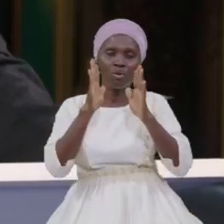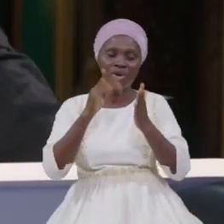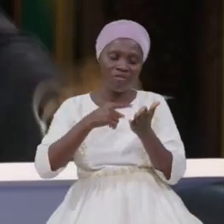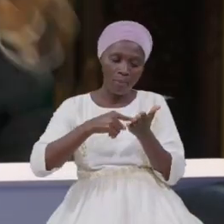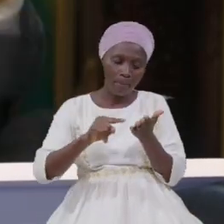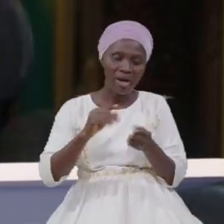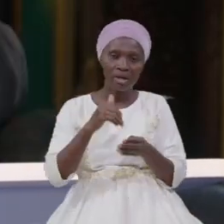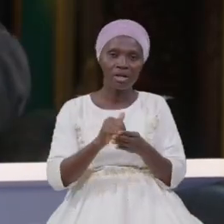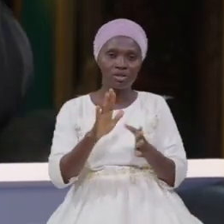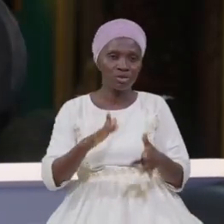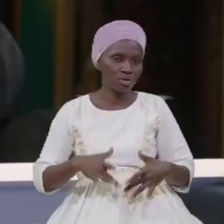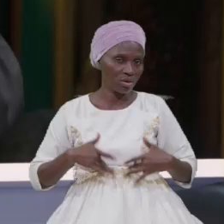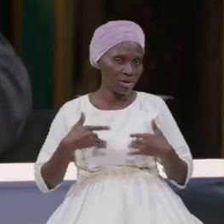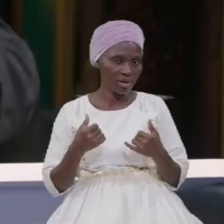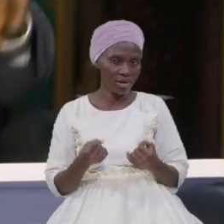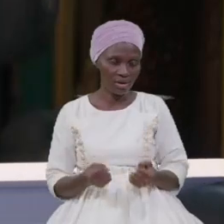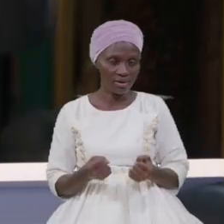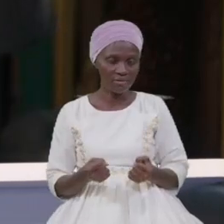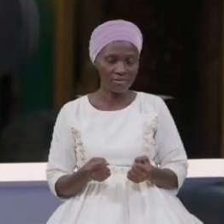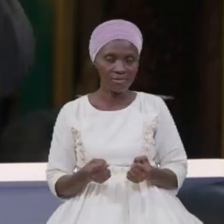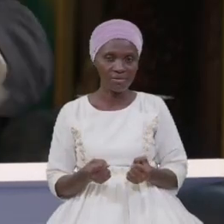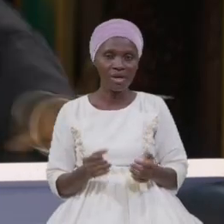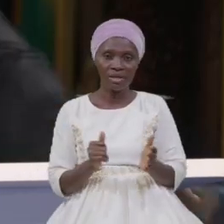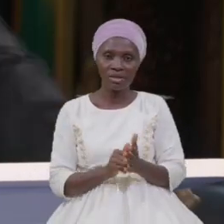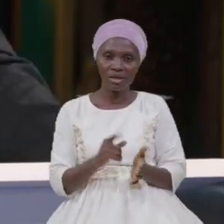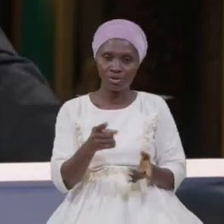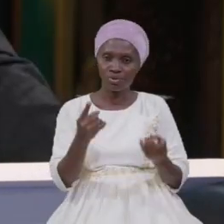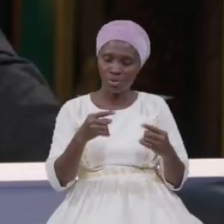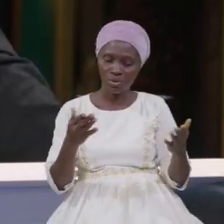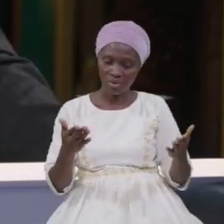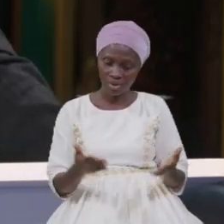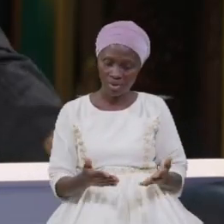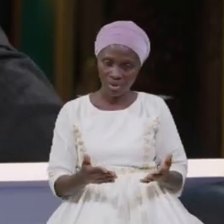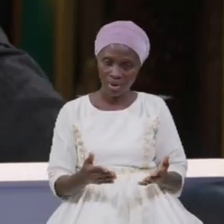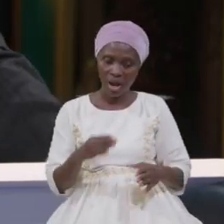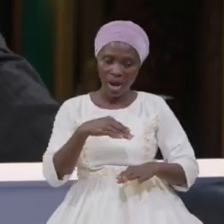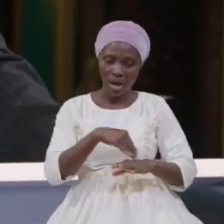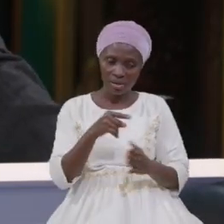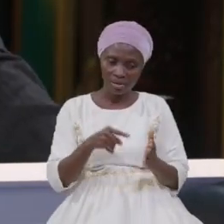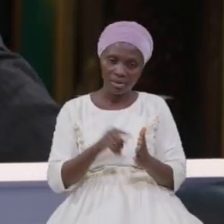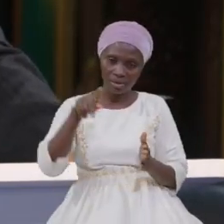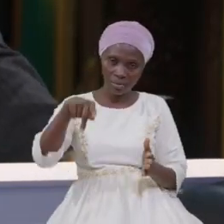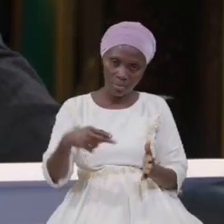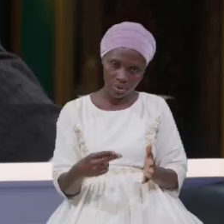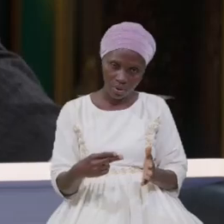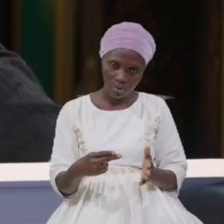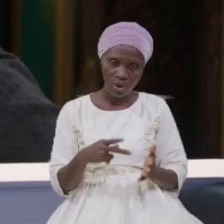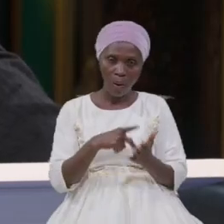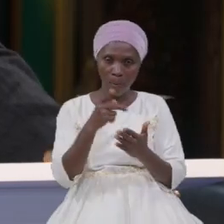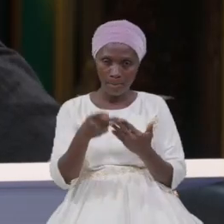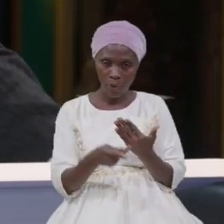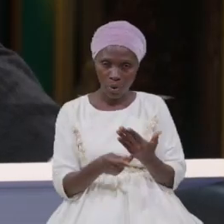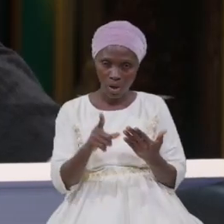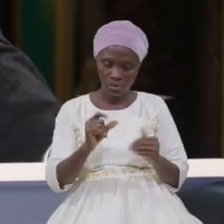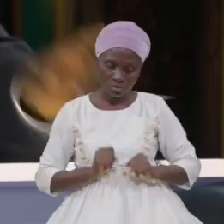this school ground here at Akoda, that you surrendered your life to